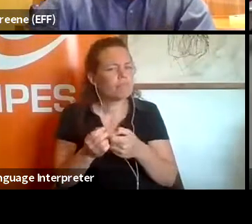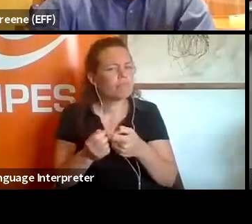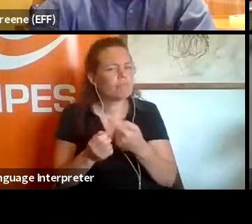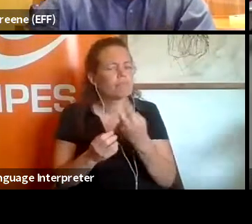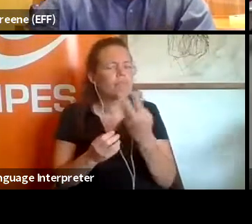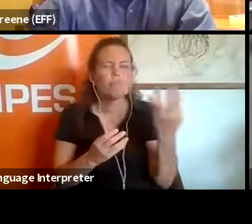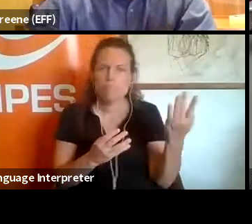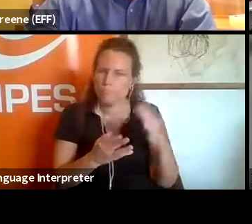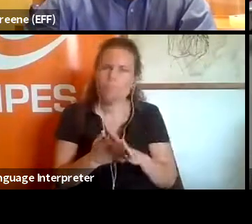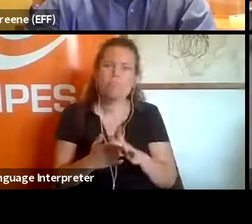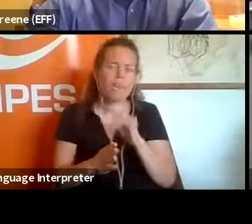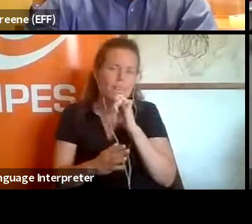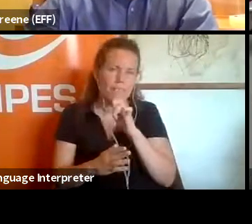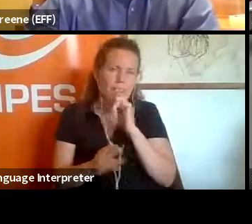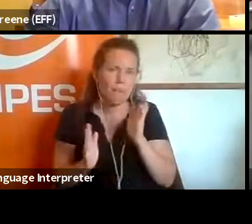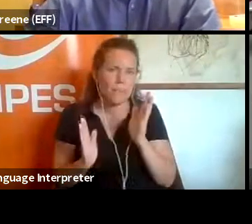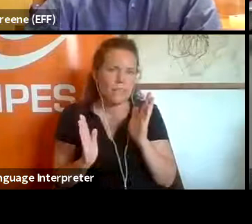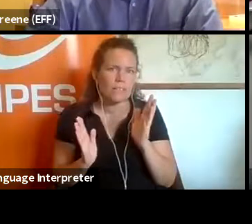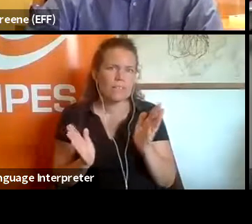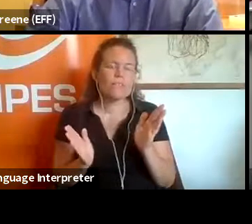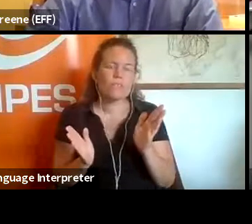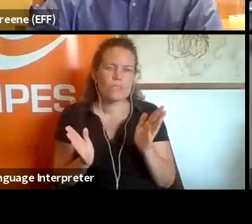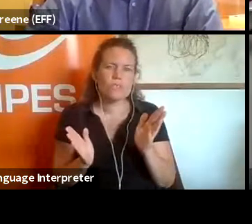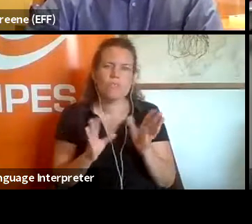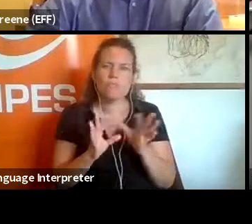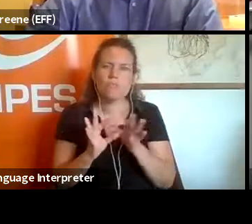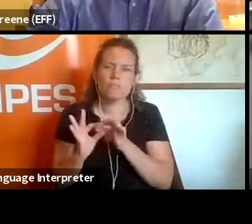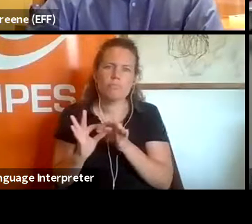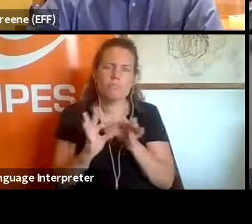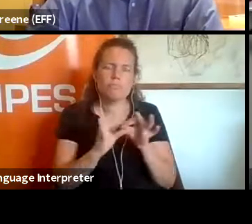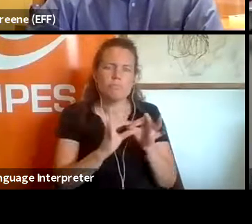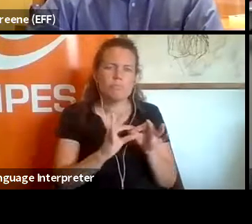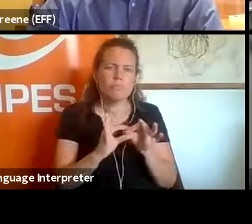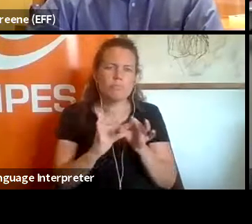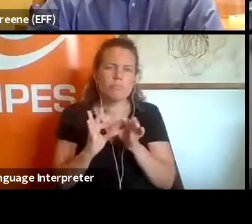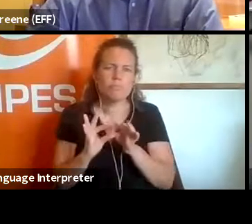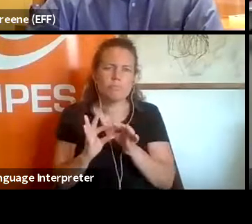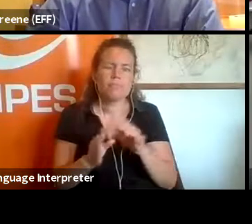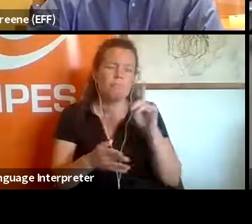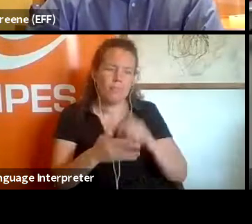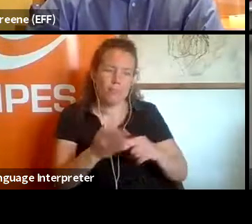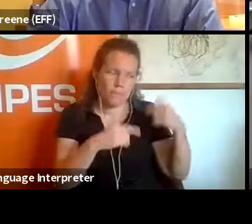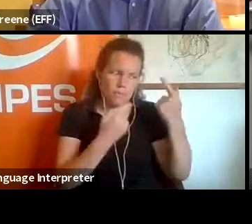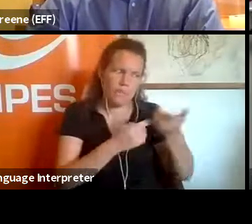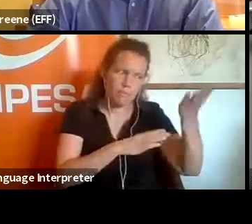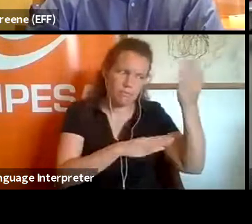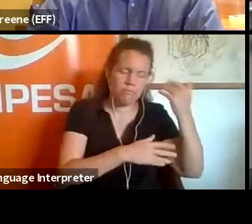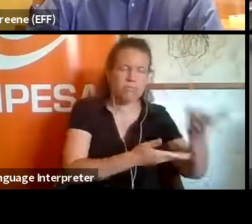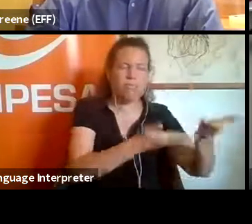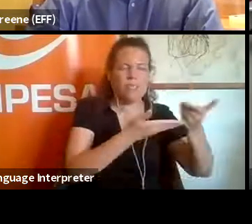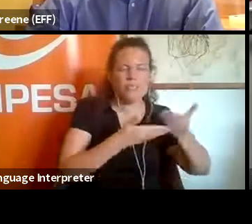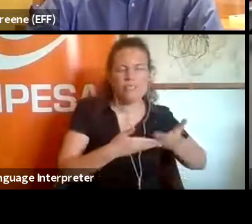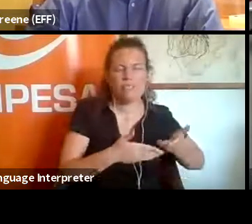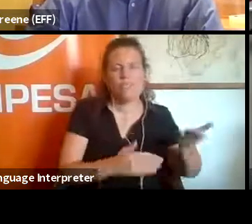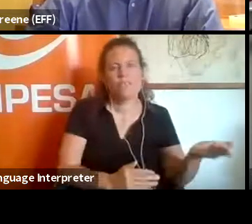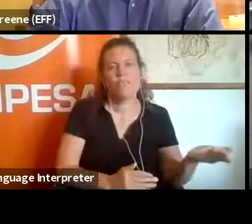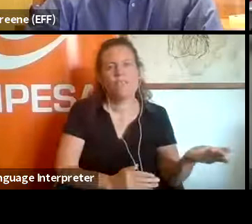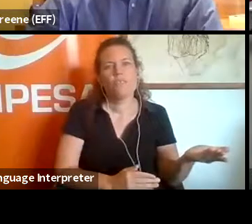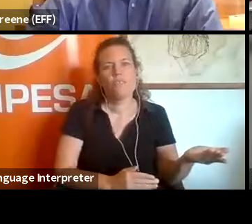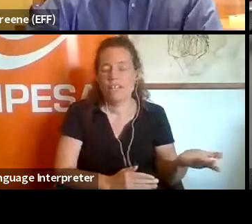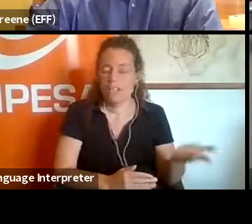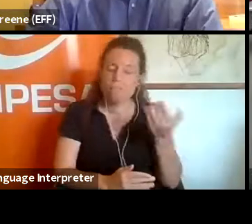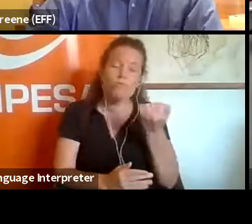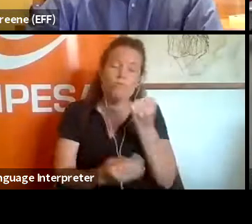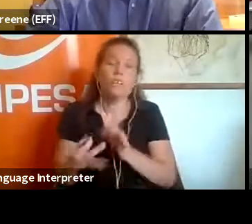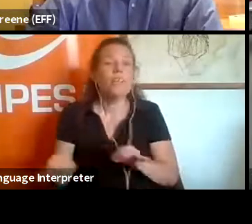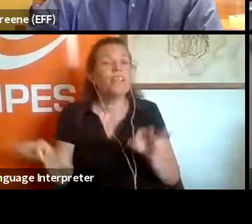main comments regarding what we received. And it's quite important that